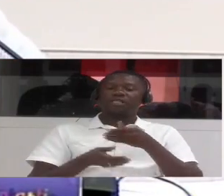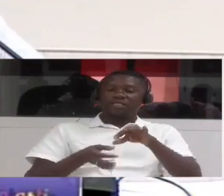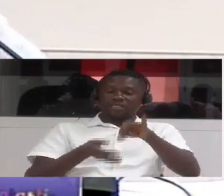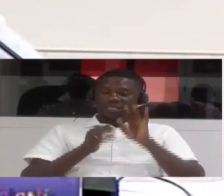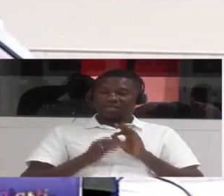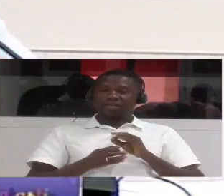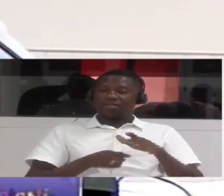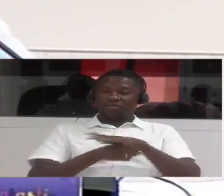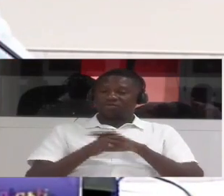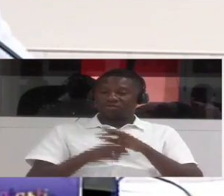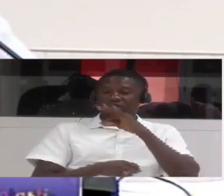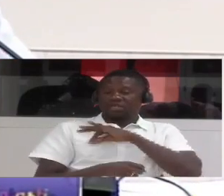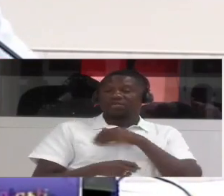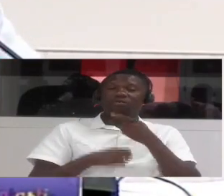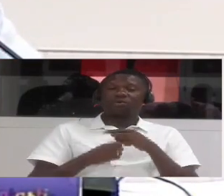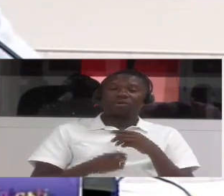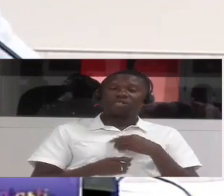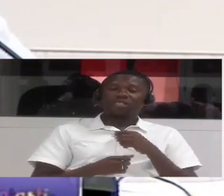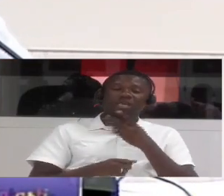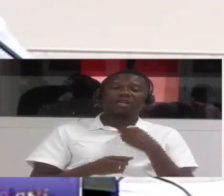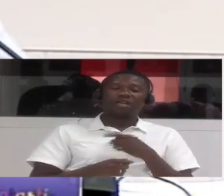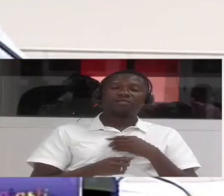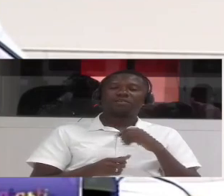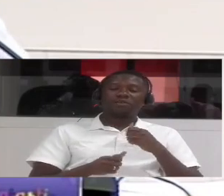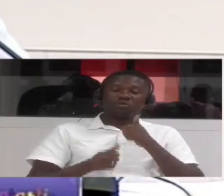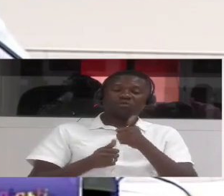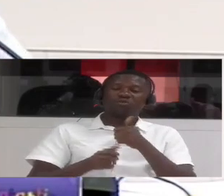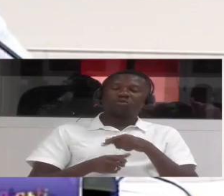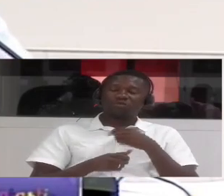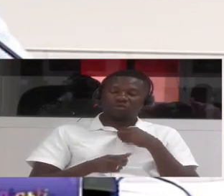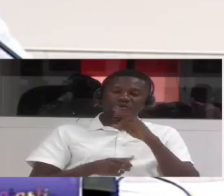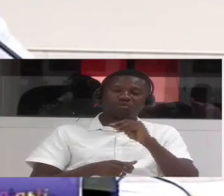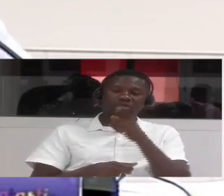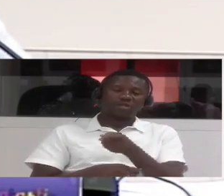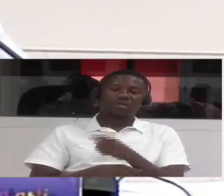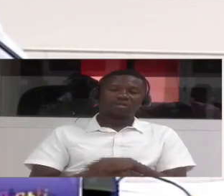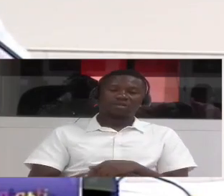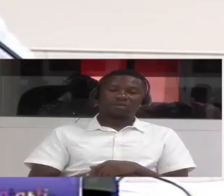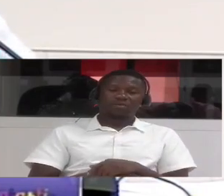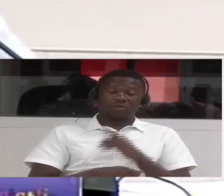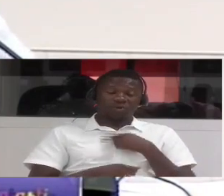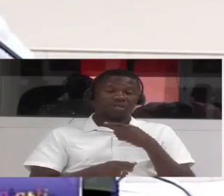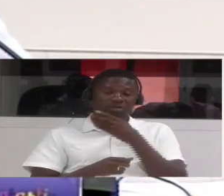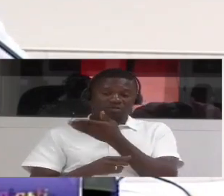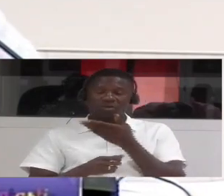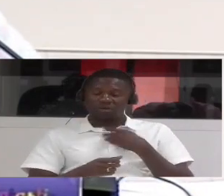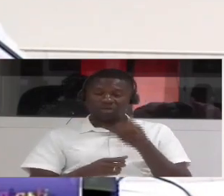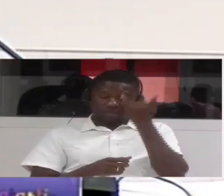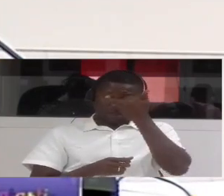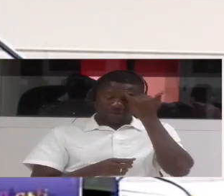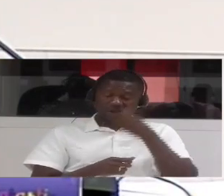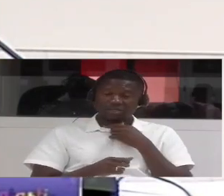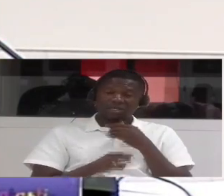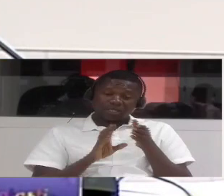end, they had to give in because they were just there as negotiators, and what they were most concerned about was the